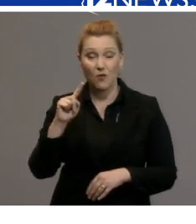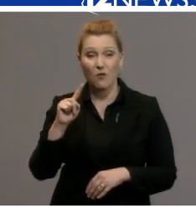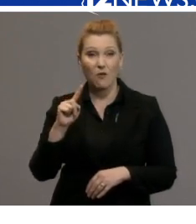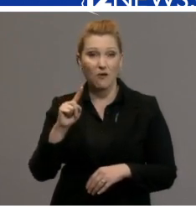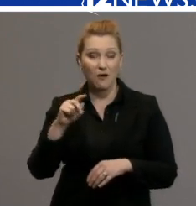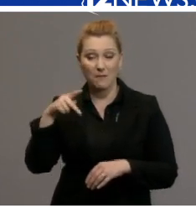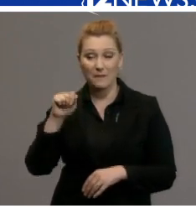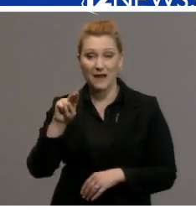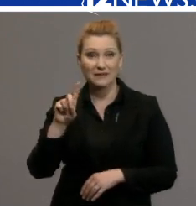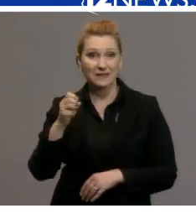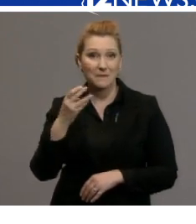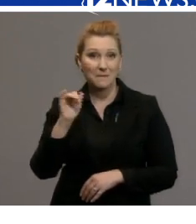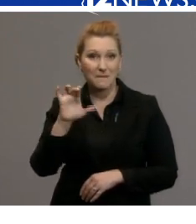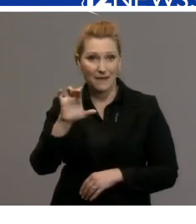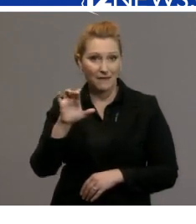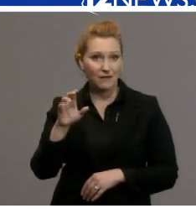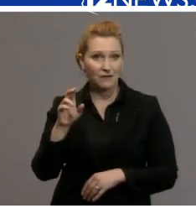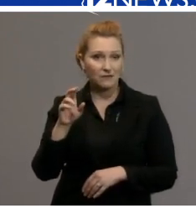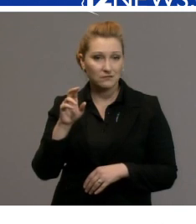DES has served over